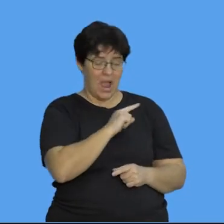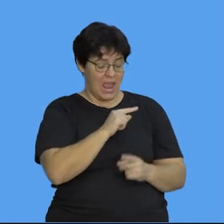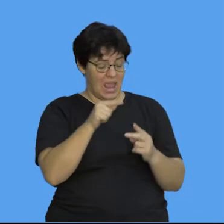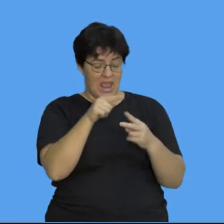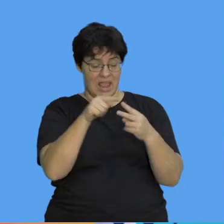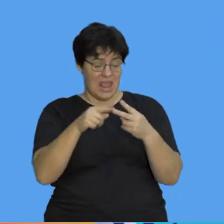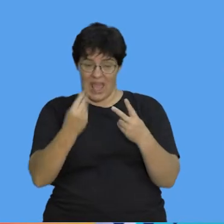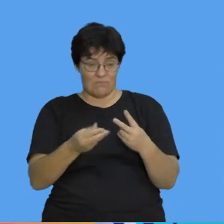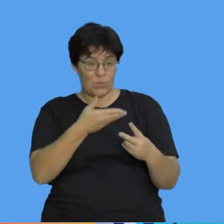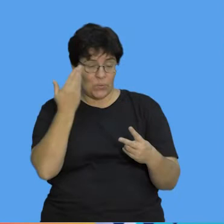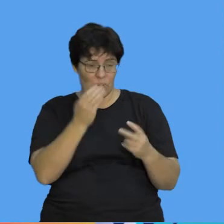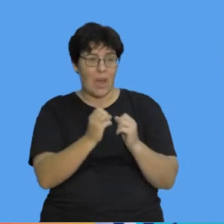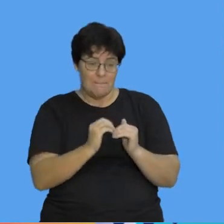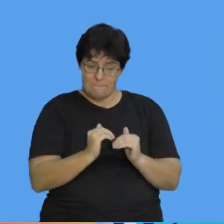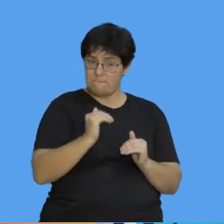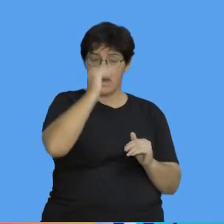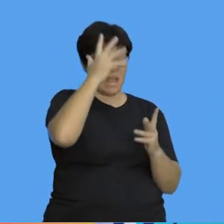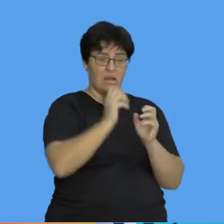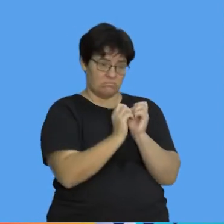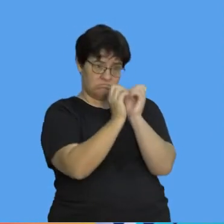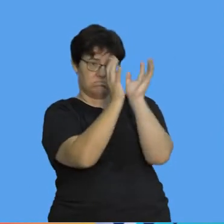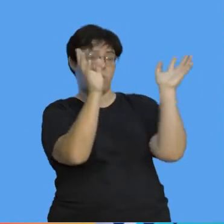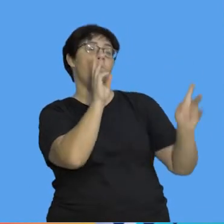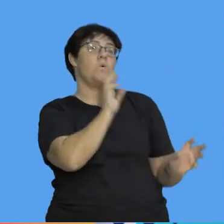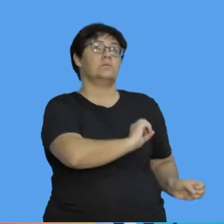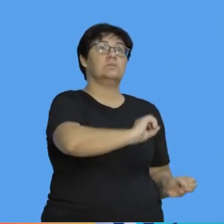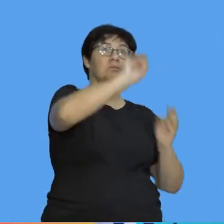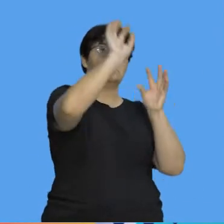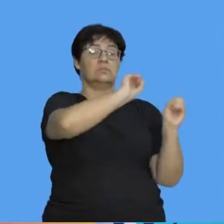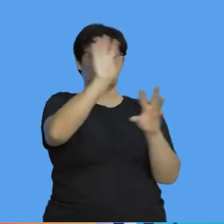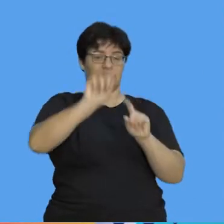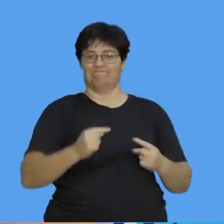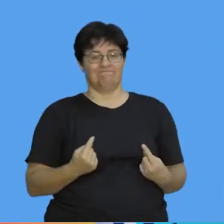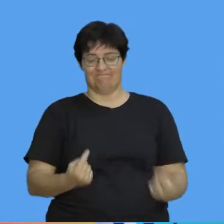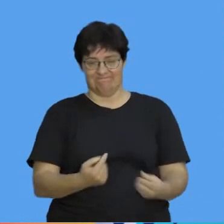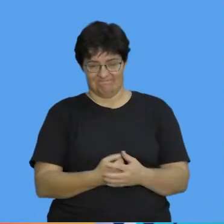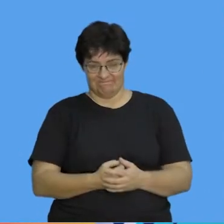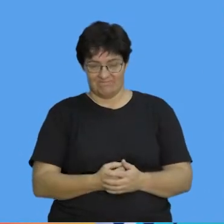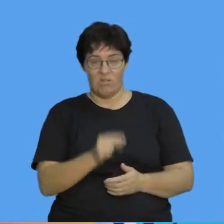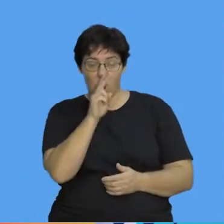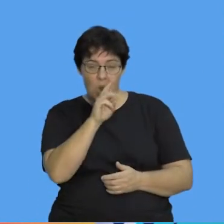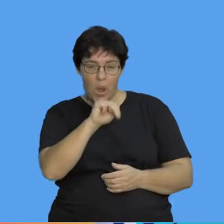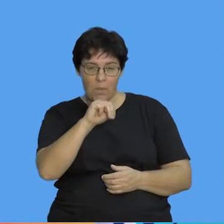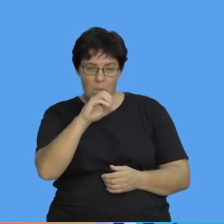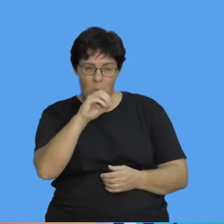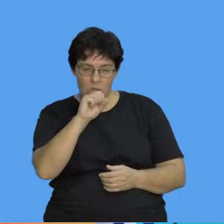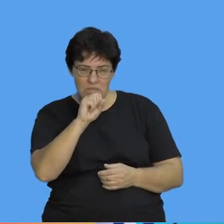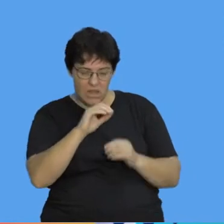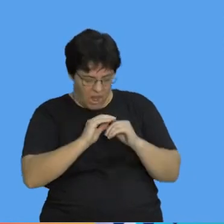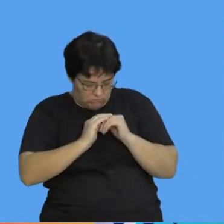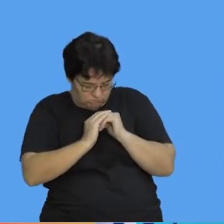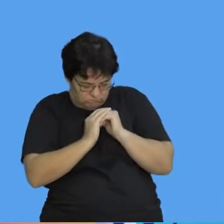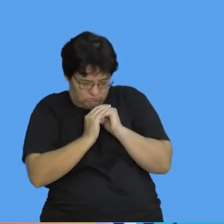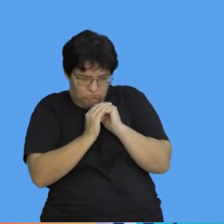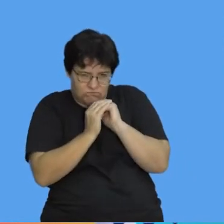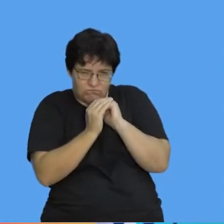phloem, they can't get big, they can't transport water. Right, so when you go look for moss, it forms